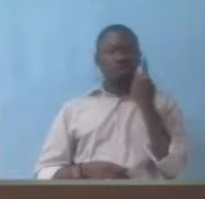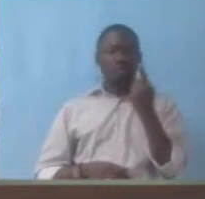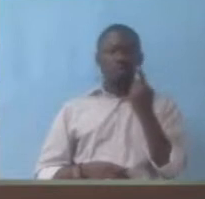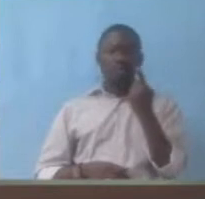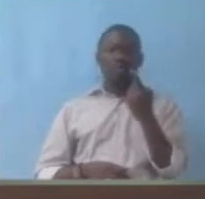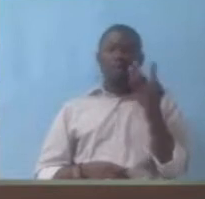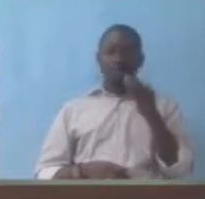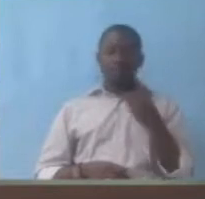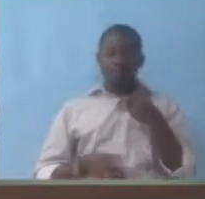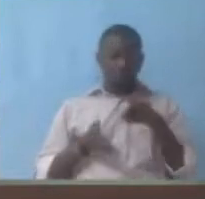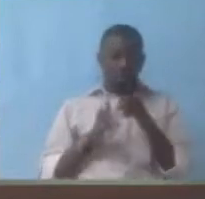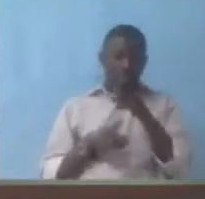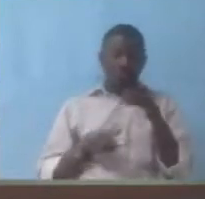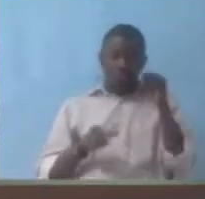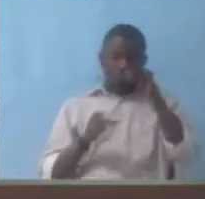you put it,